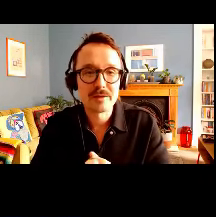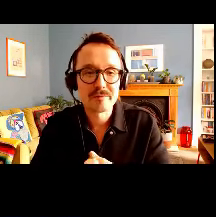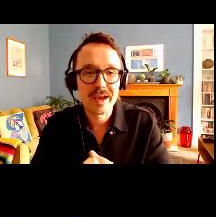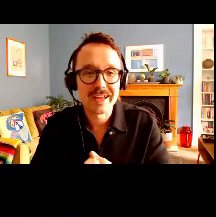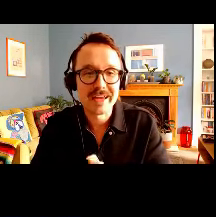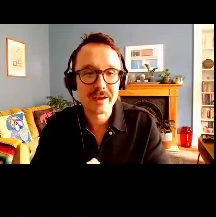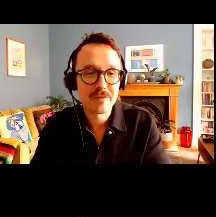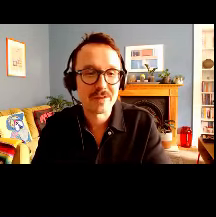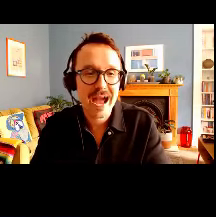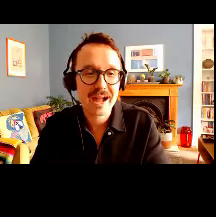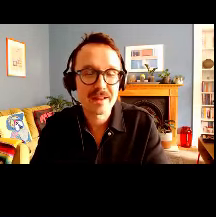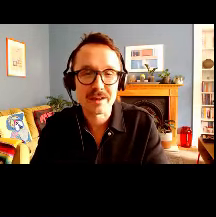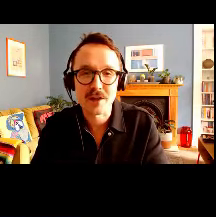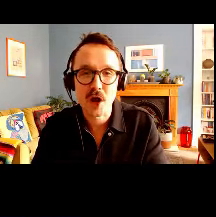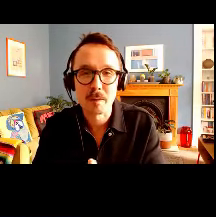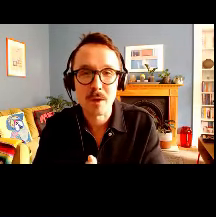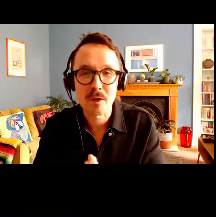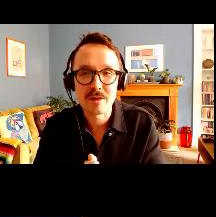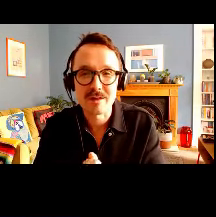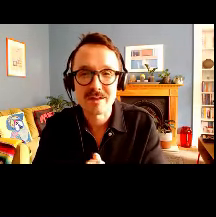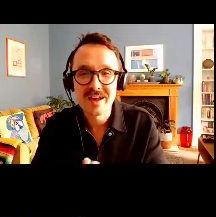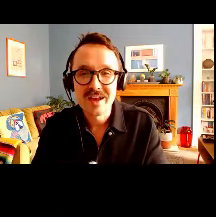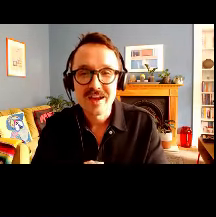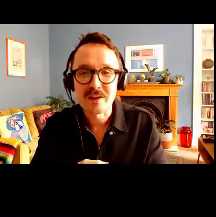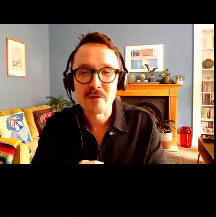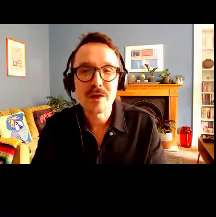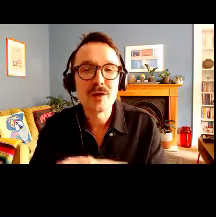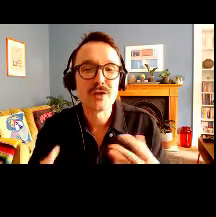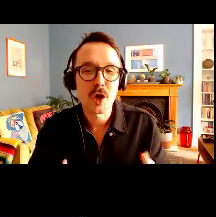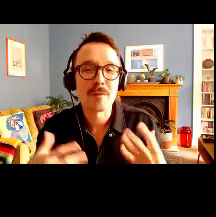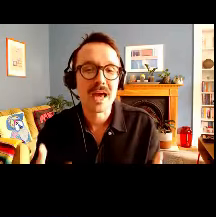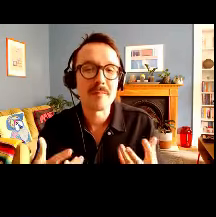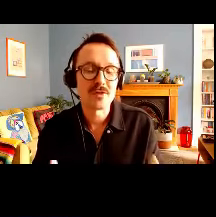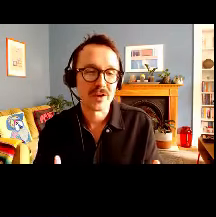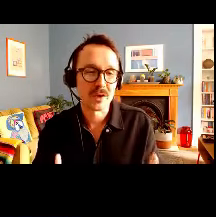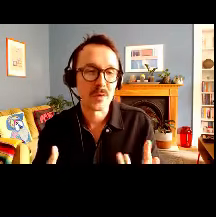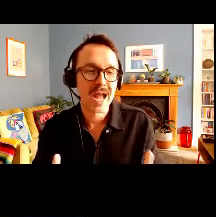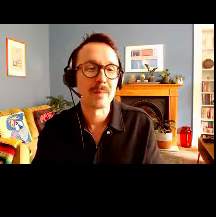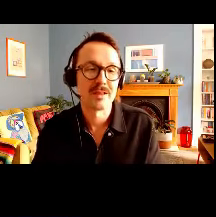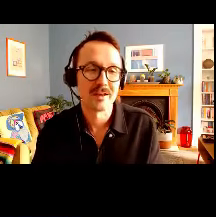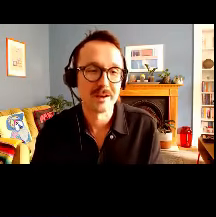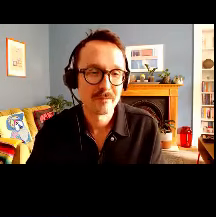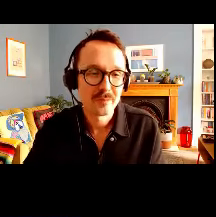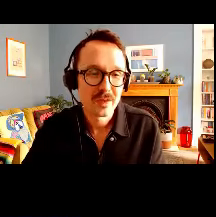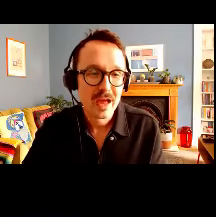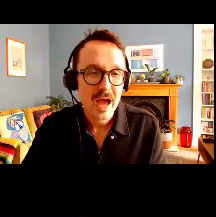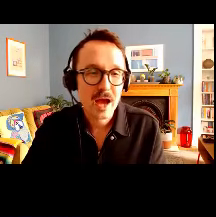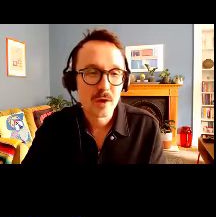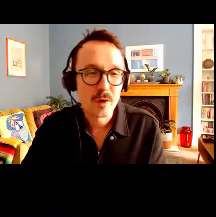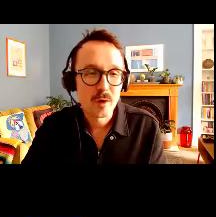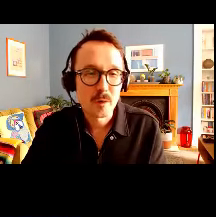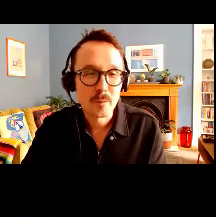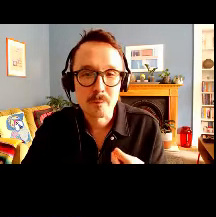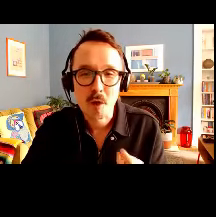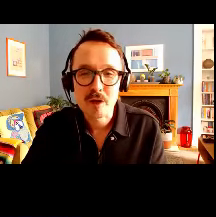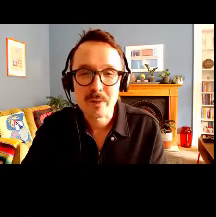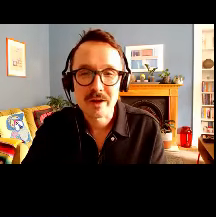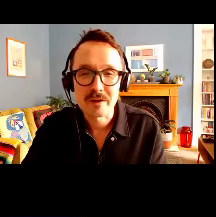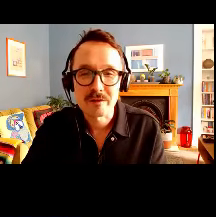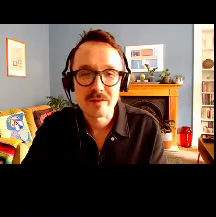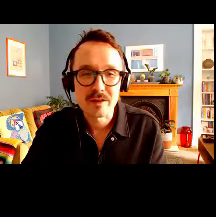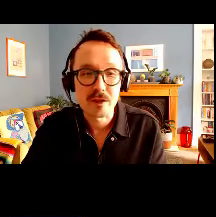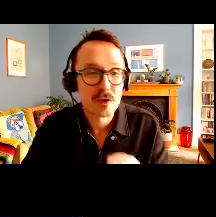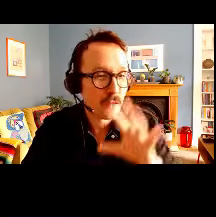this point. GIFs of cats and cardboard boxes did a really good job of demonstrating what happens here. How